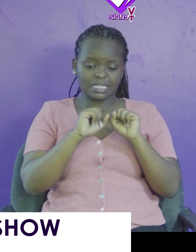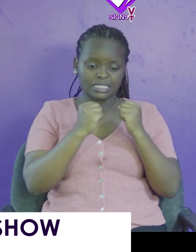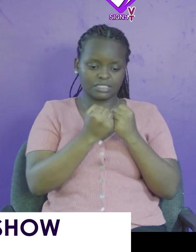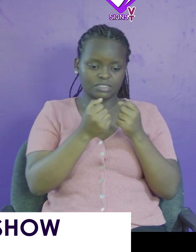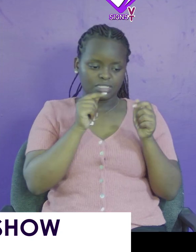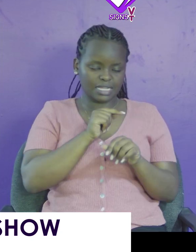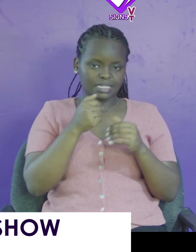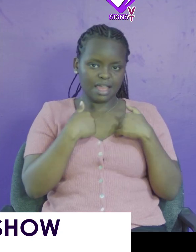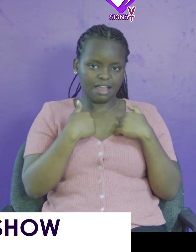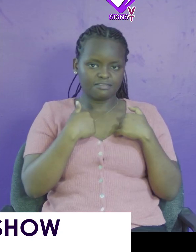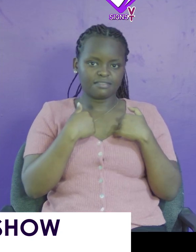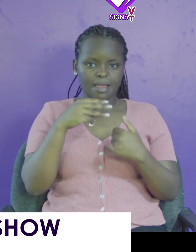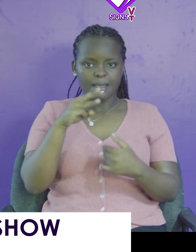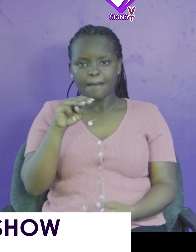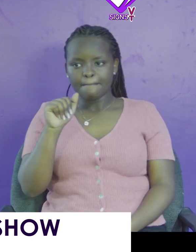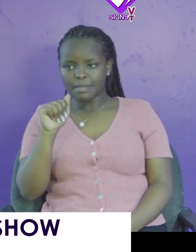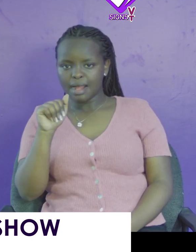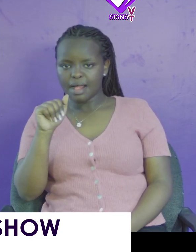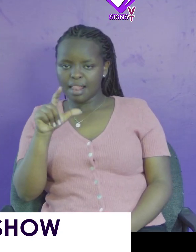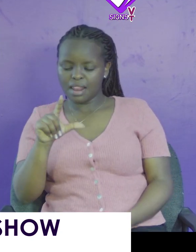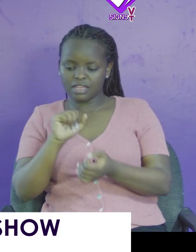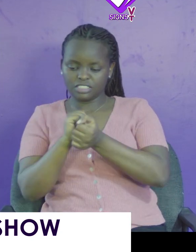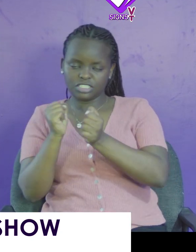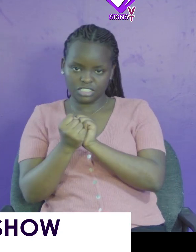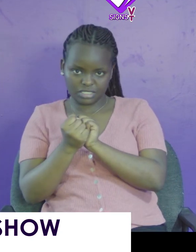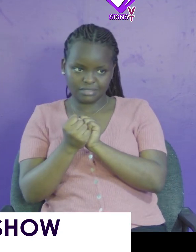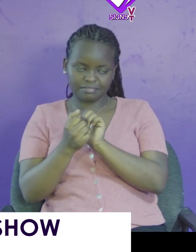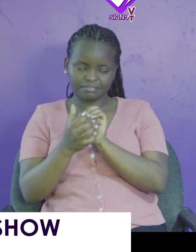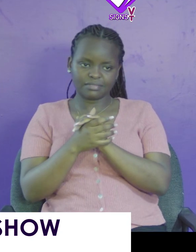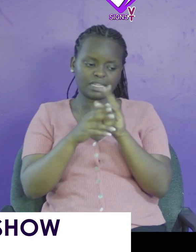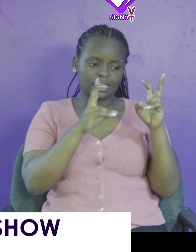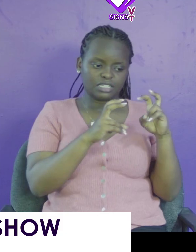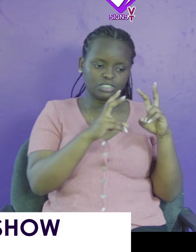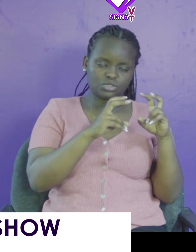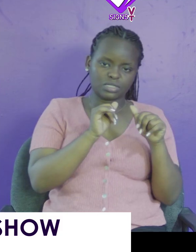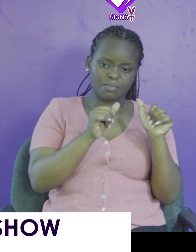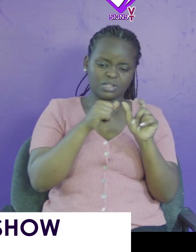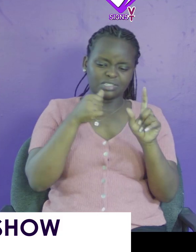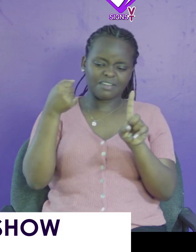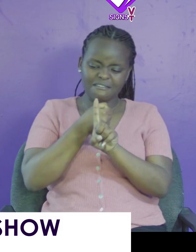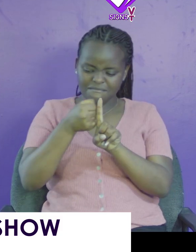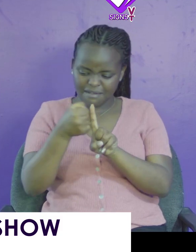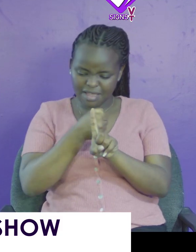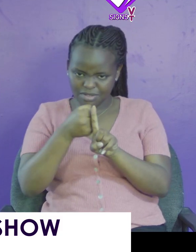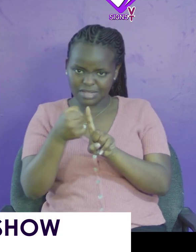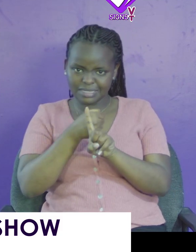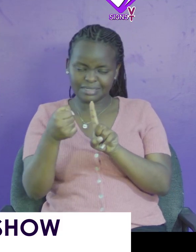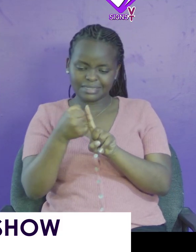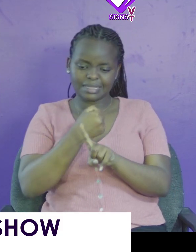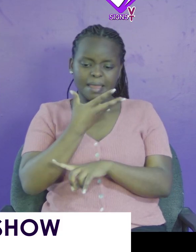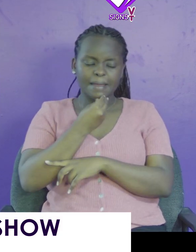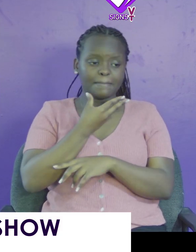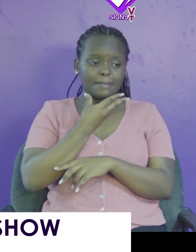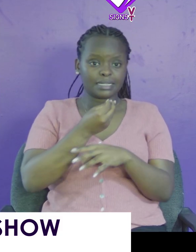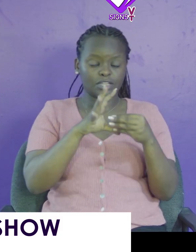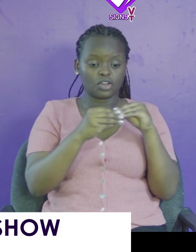you're going to have maladjustments. I know you're about to get into that. Yes. Issues of, violence and all that, where the man is comfortable.